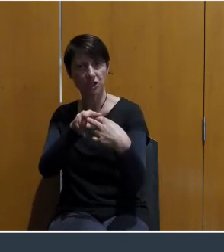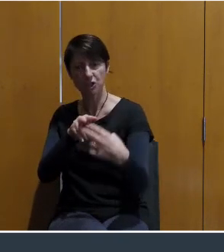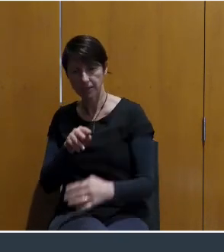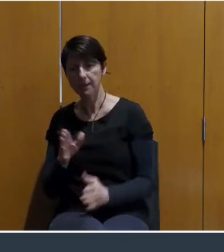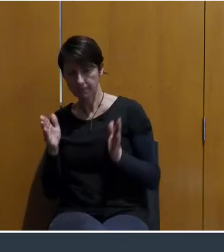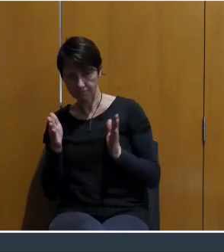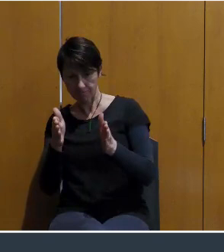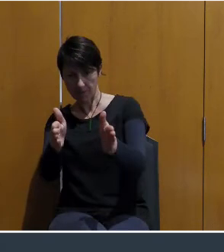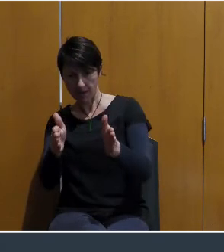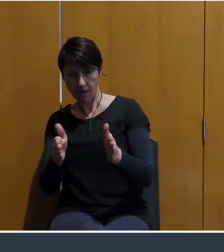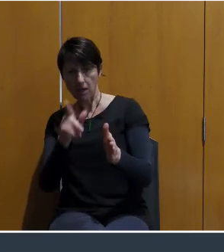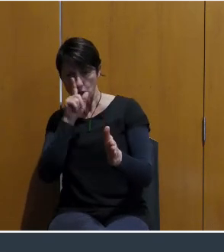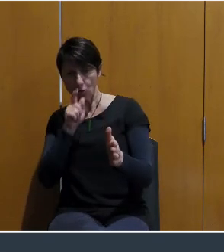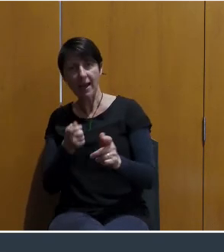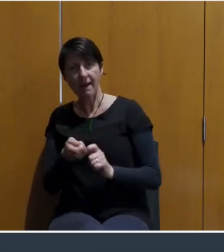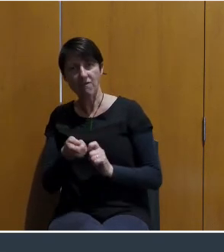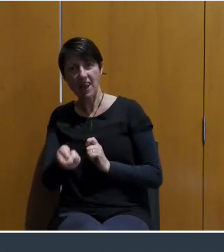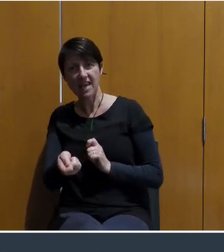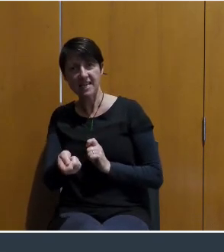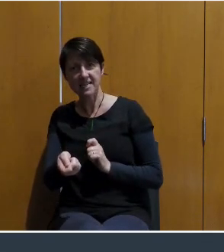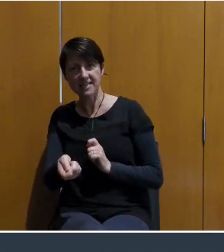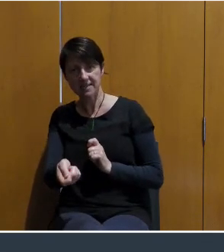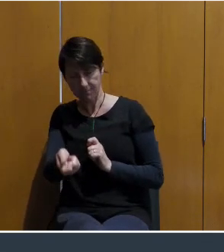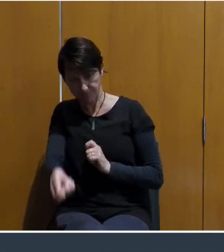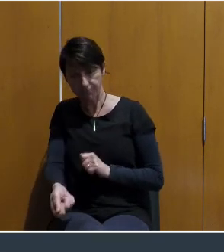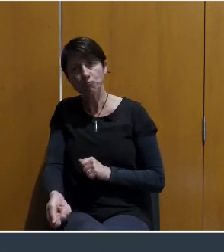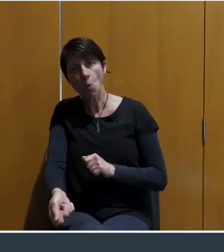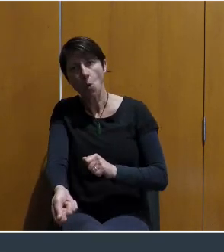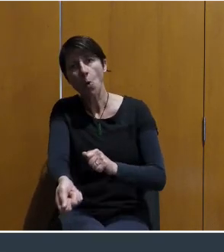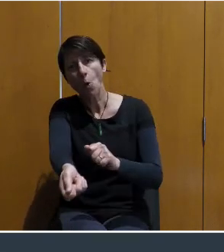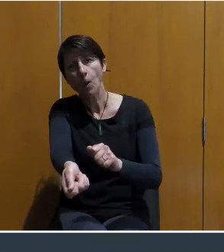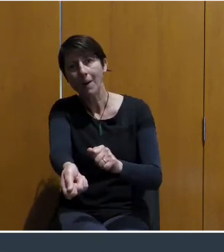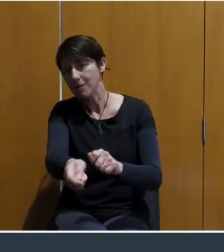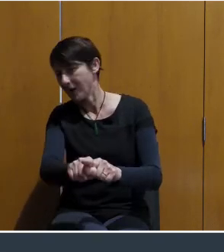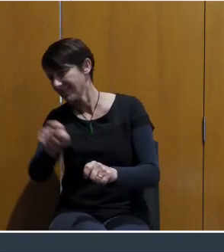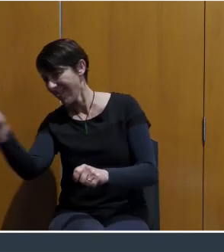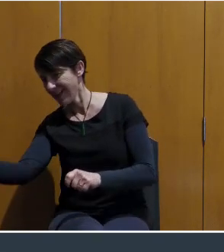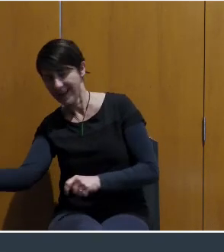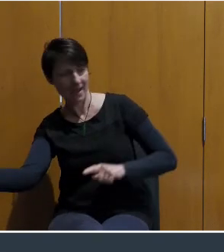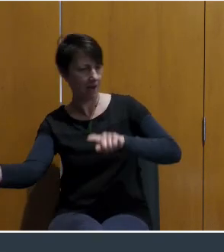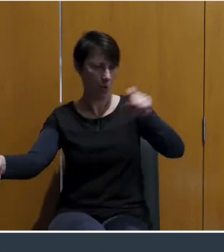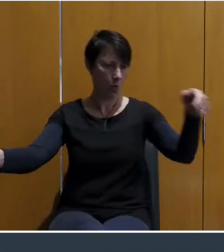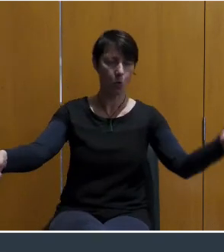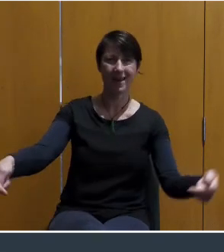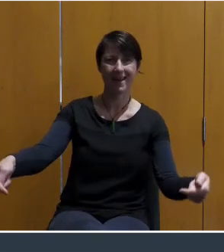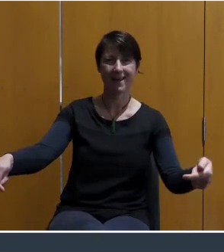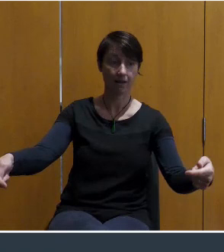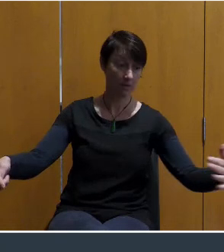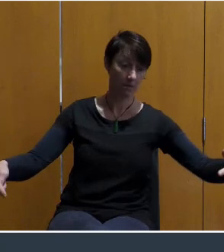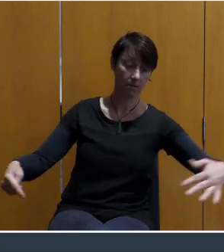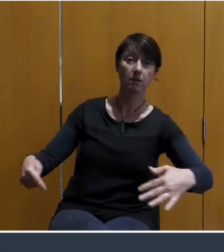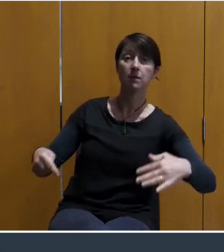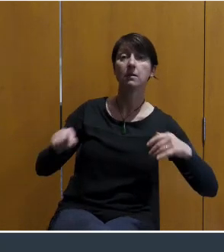across the estuary, but to actually be in the estuary, that is not a place for dogs.